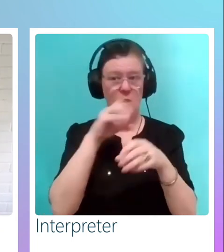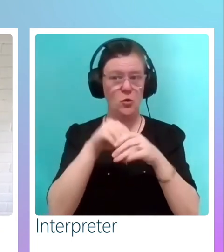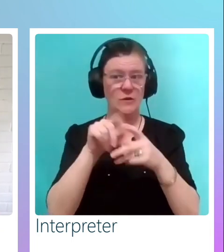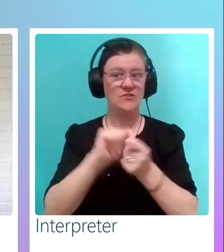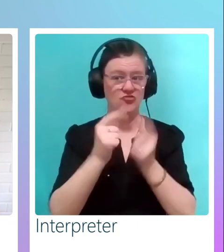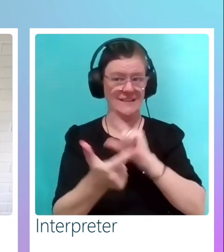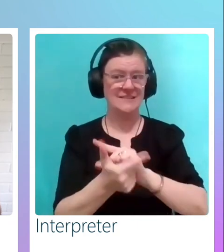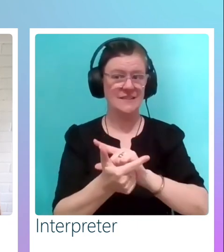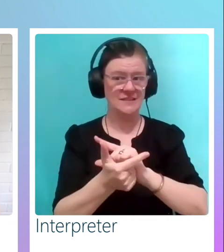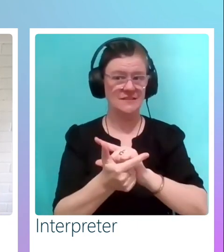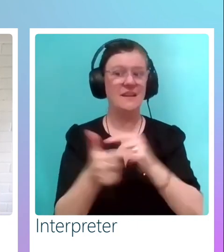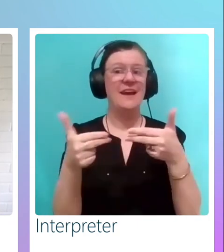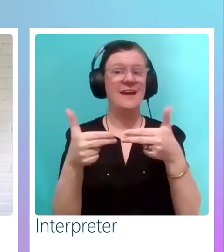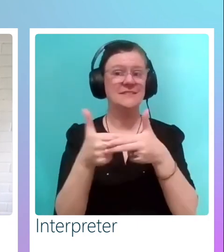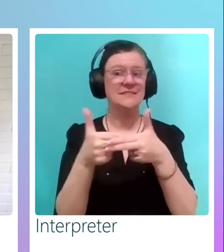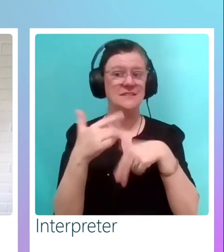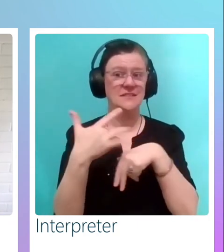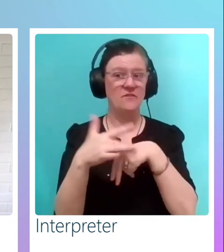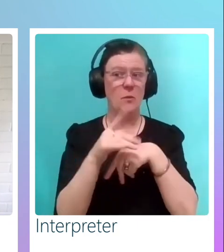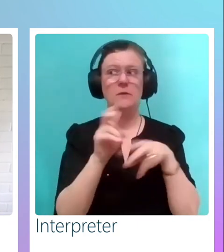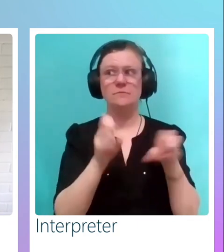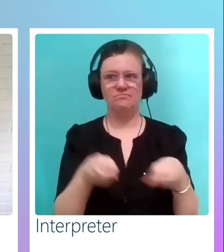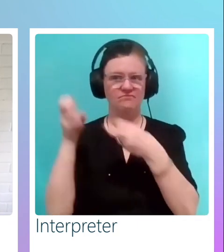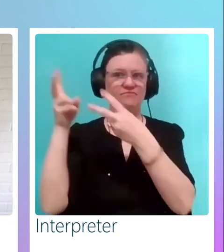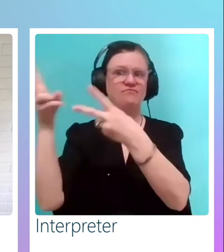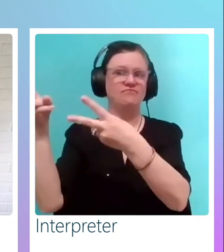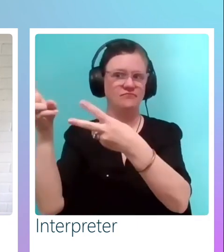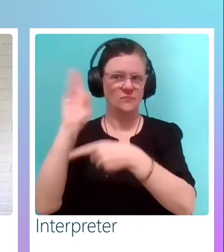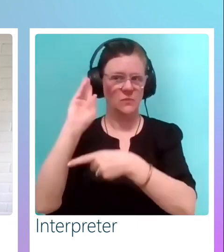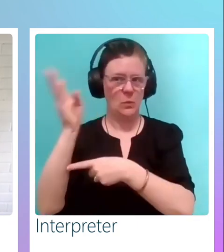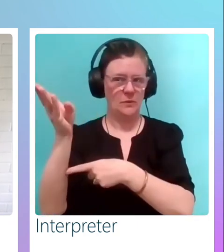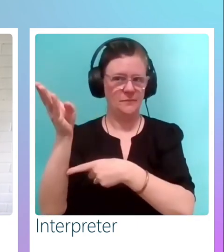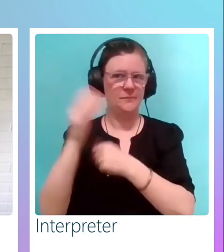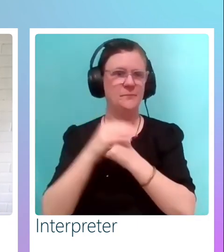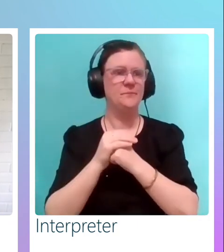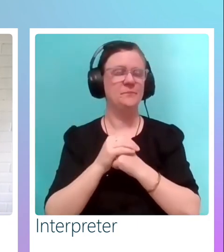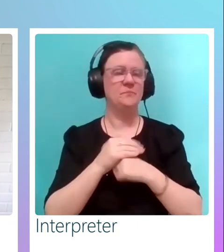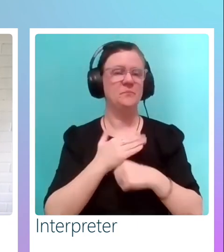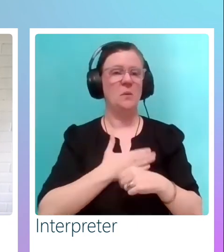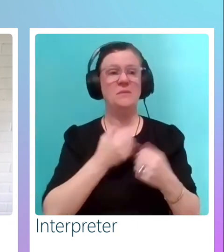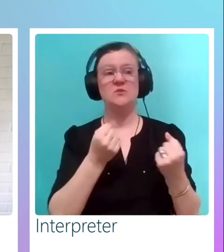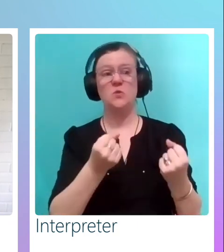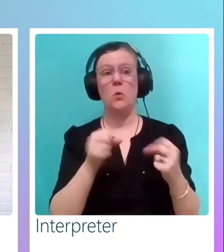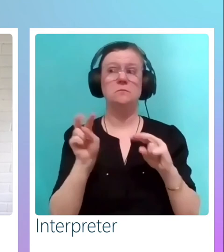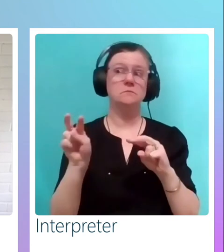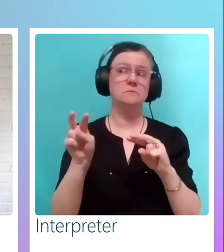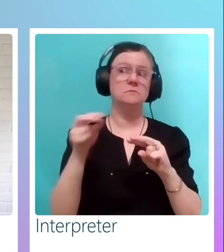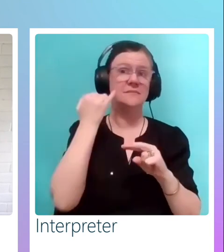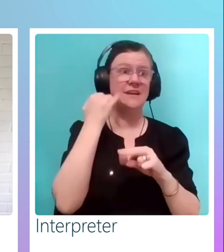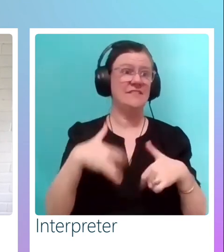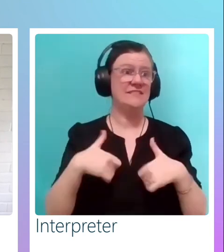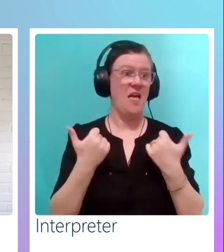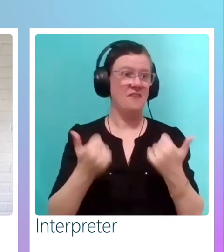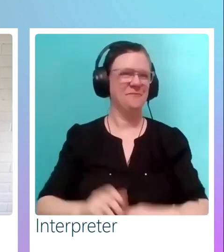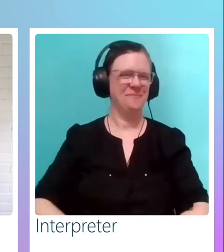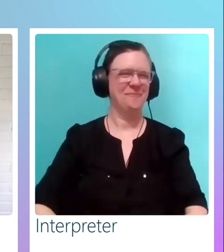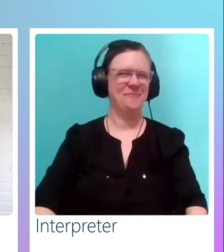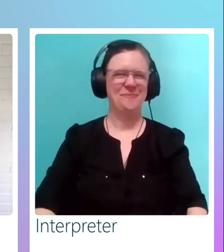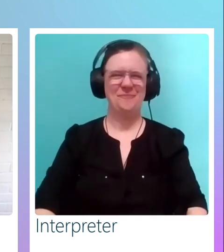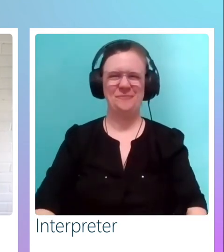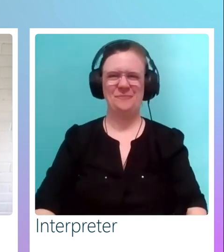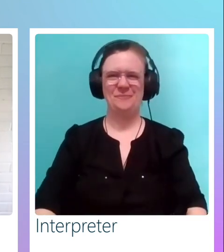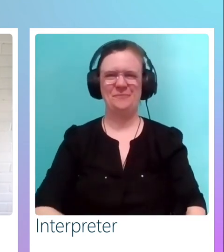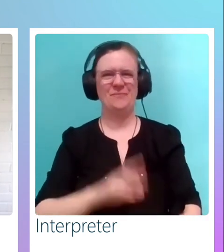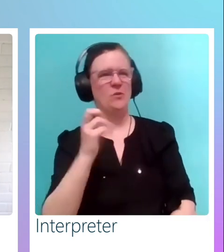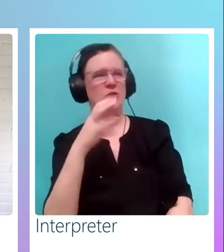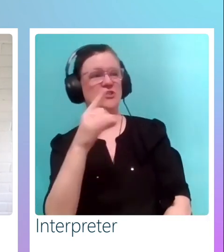and the slides available for downloading. So please stand by and check it out when it's live on the site. Thanks, everyone.